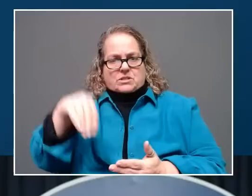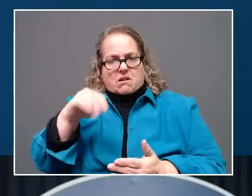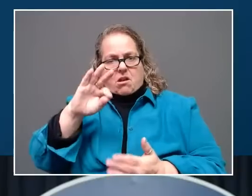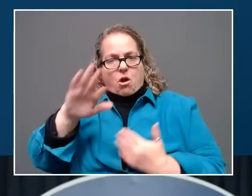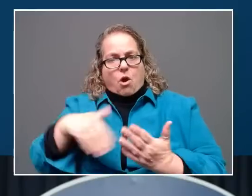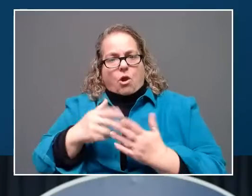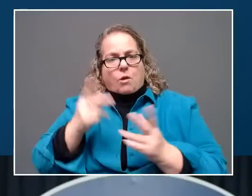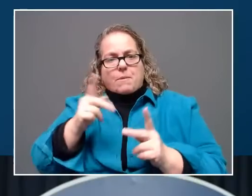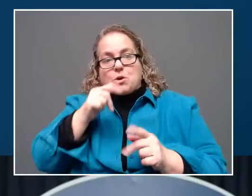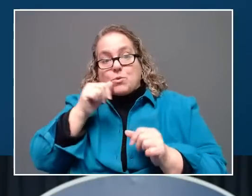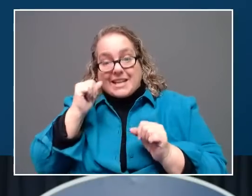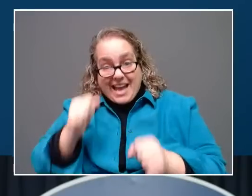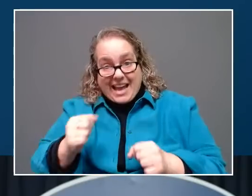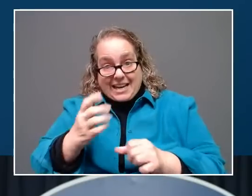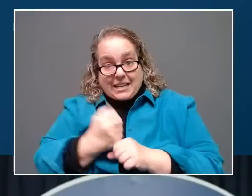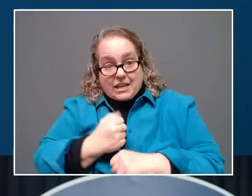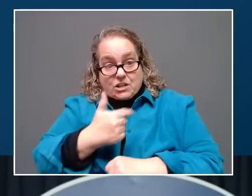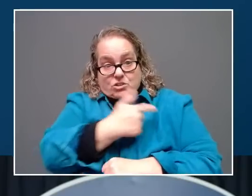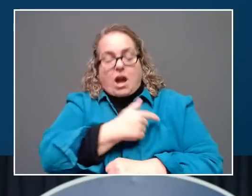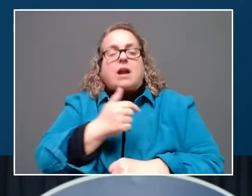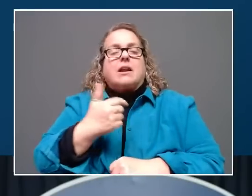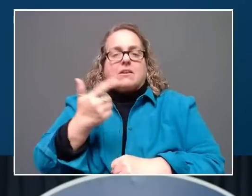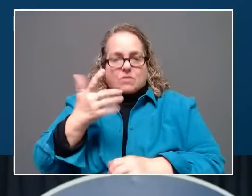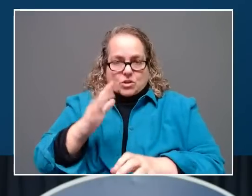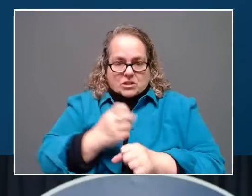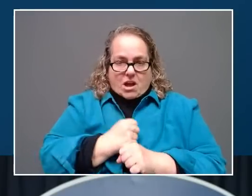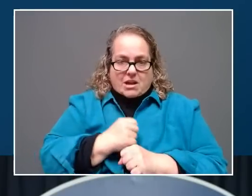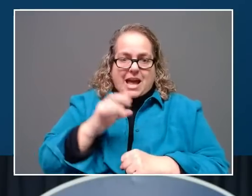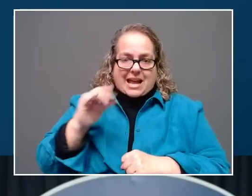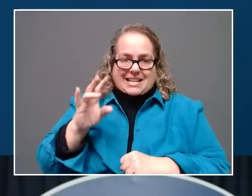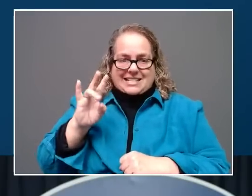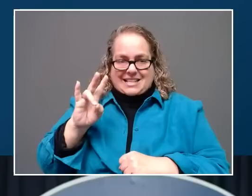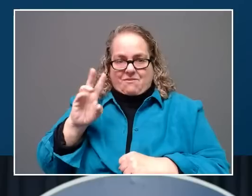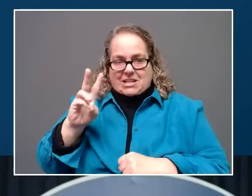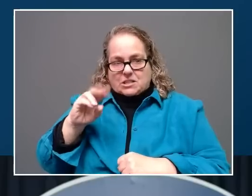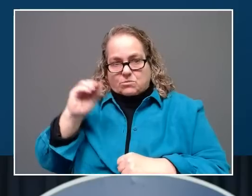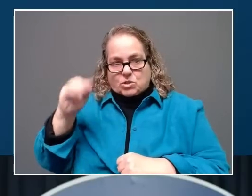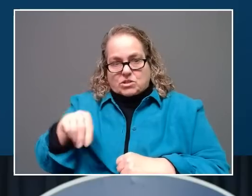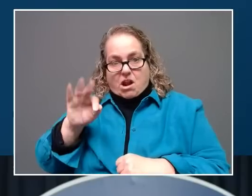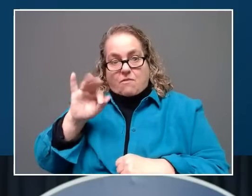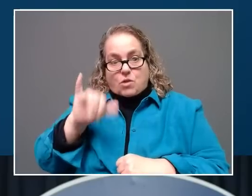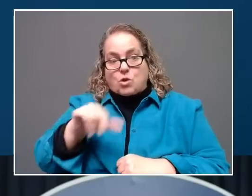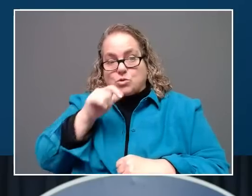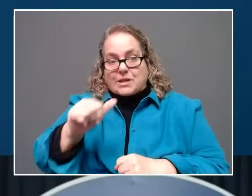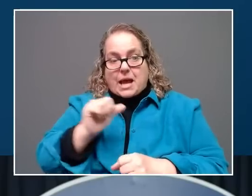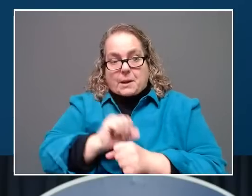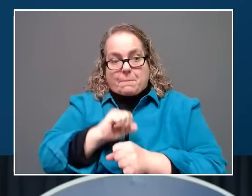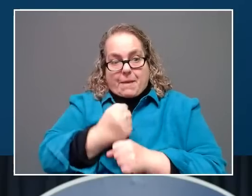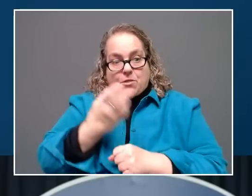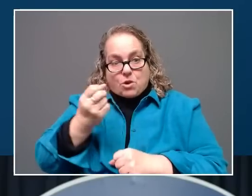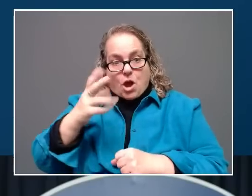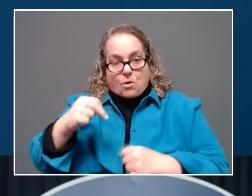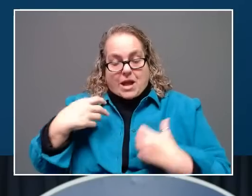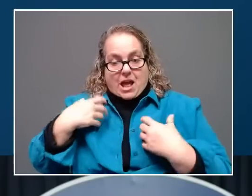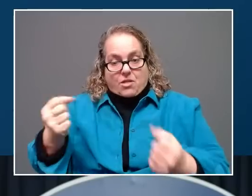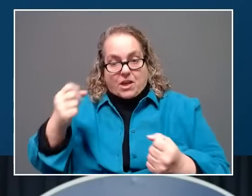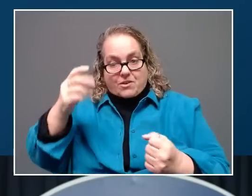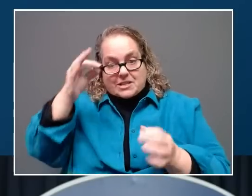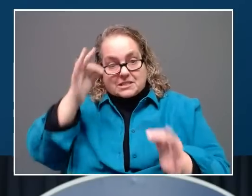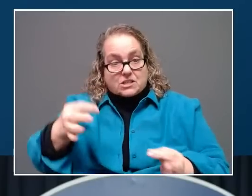has gotten a shot, and 76% of those that can make their own healthcare decisions. So the top two haven't